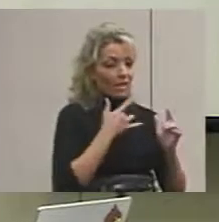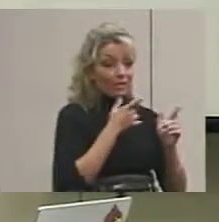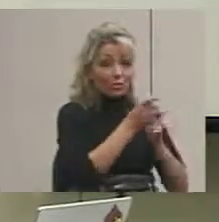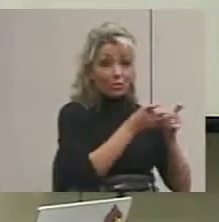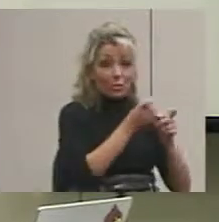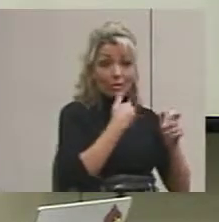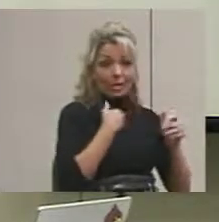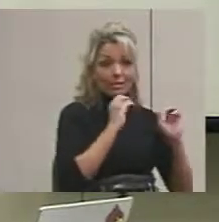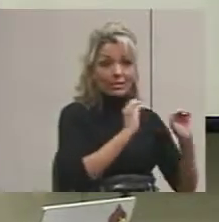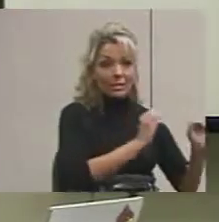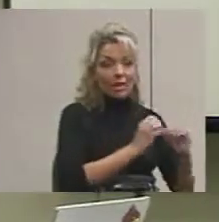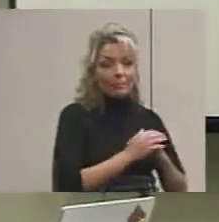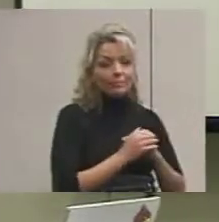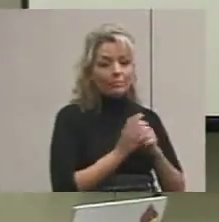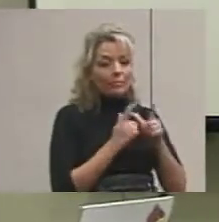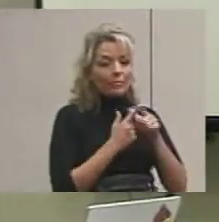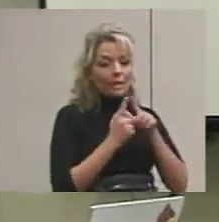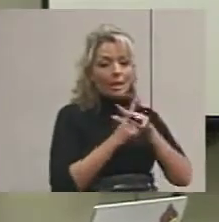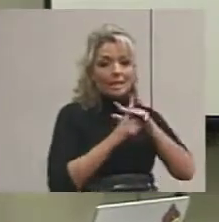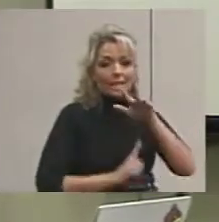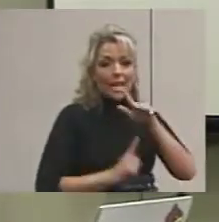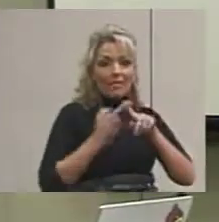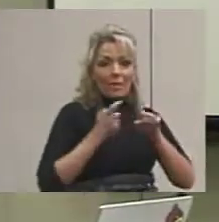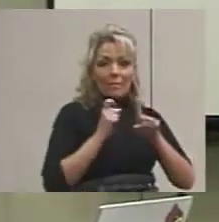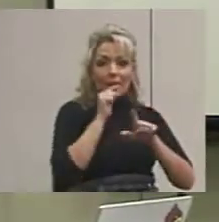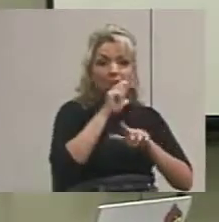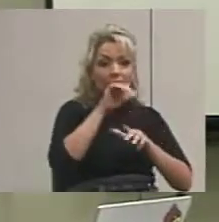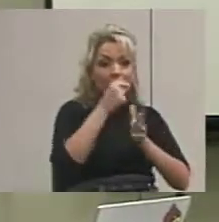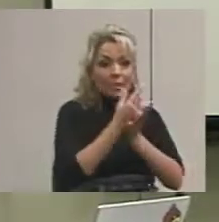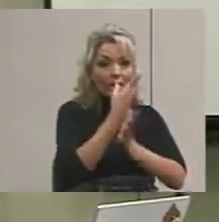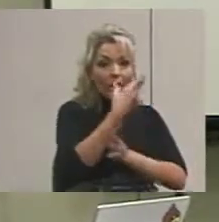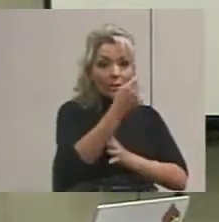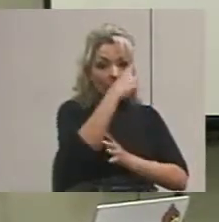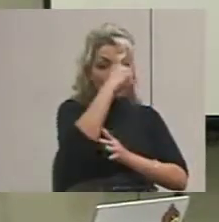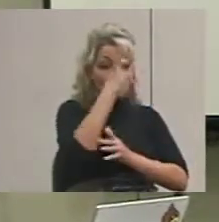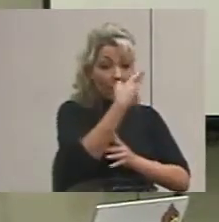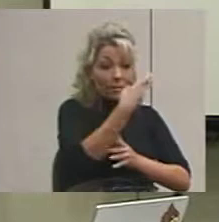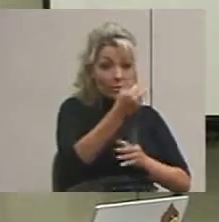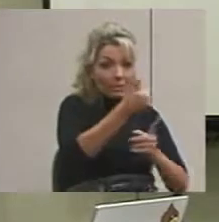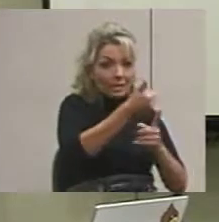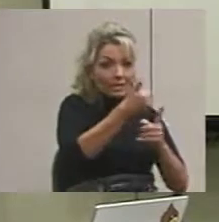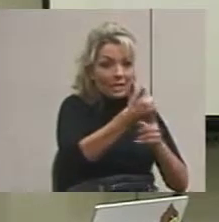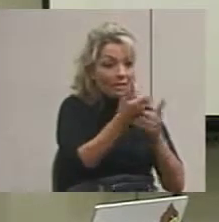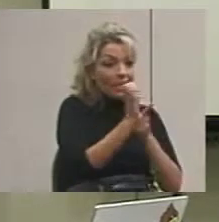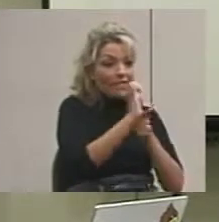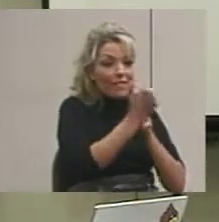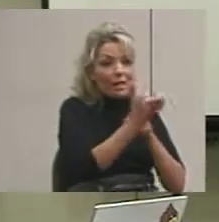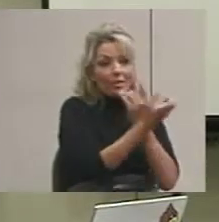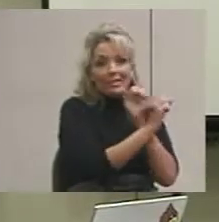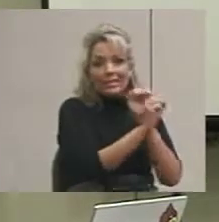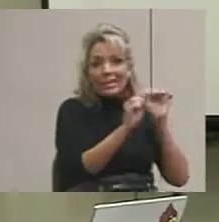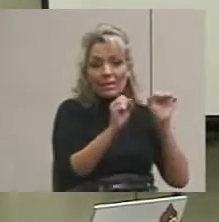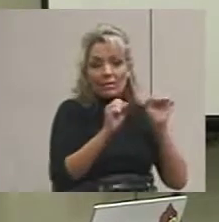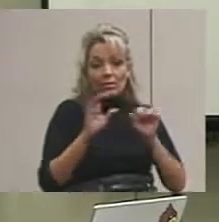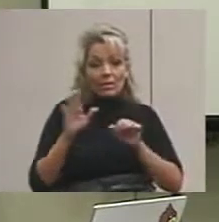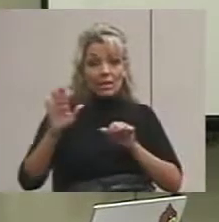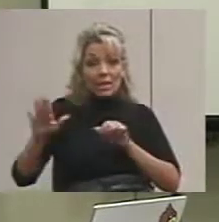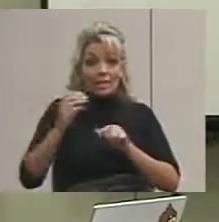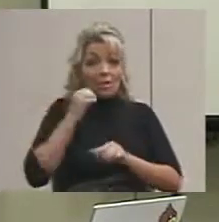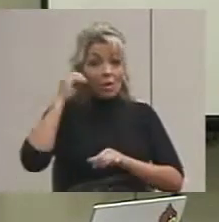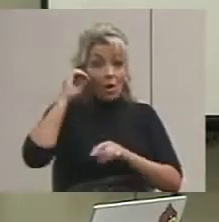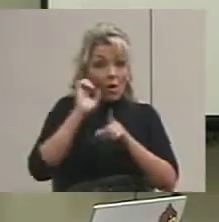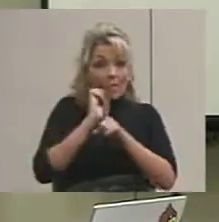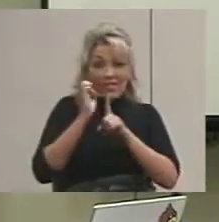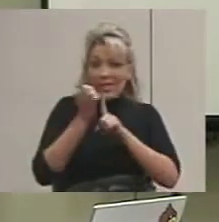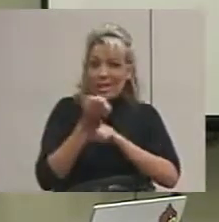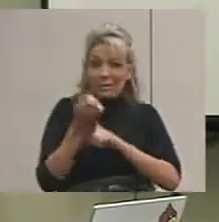and possibly escape from trying to not graduate from high school because it's a safe environment. He lives in a really bad environment. And that's been